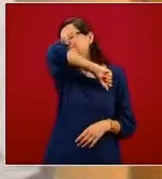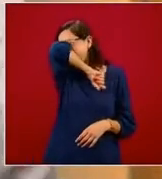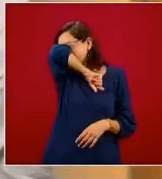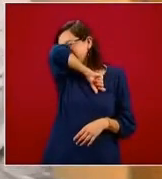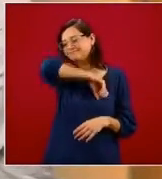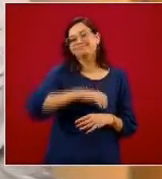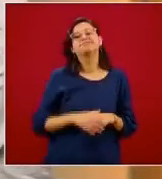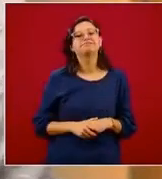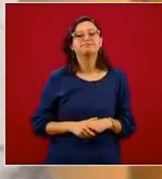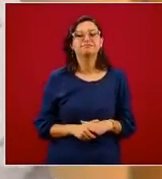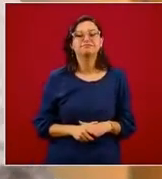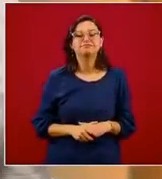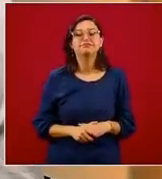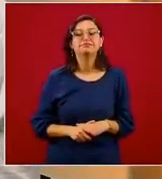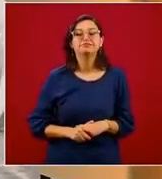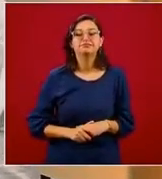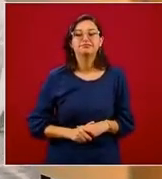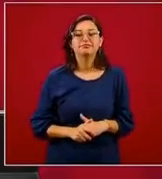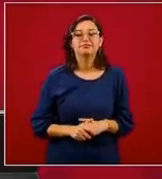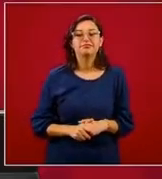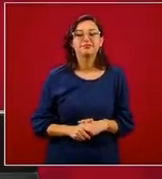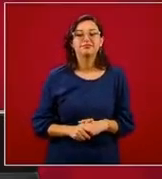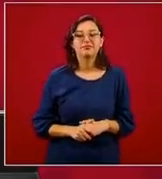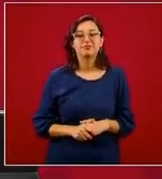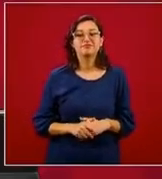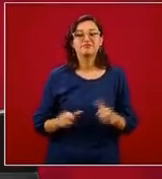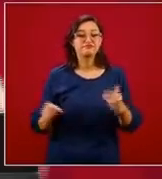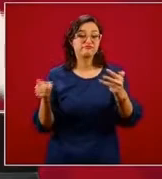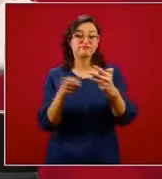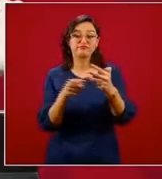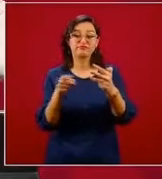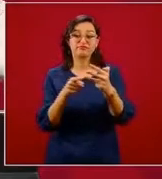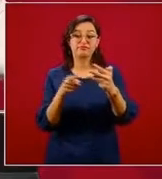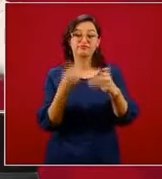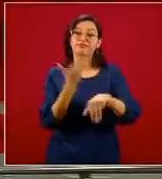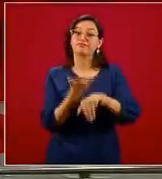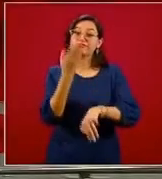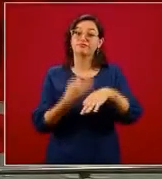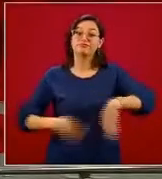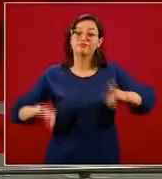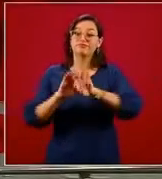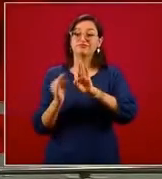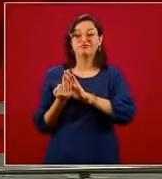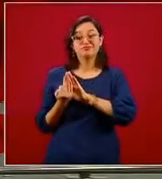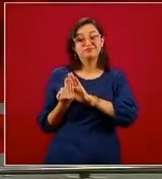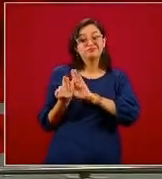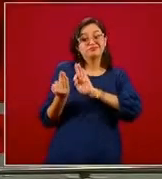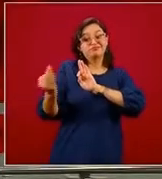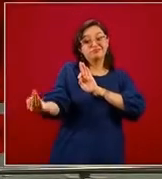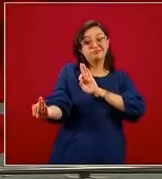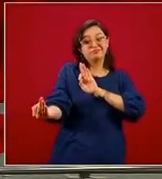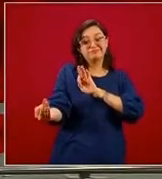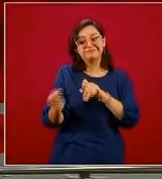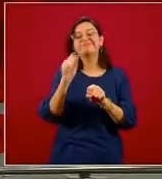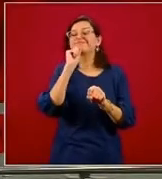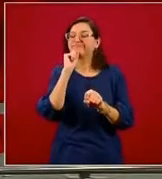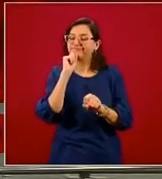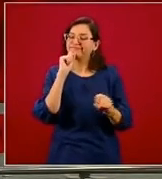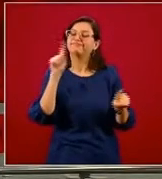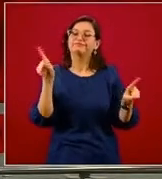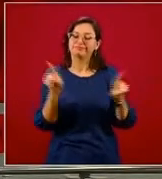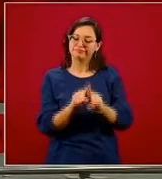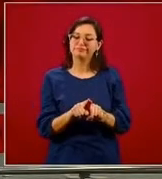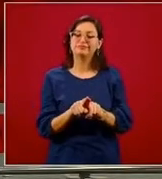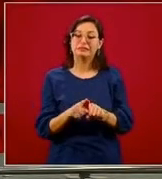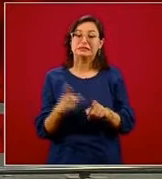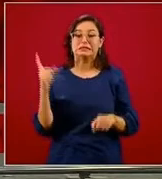con into your el elbow. codo. Okay, cover your Una mouth with tercera your que es muy elbow. importante es la sana And the distancia. third thing Eso that is hemos dicho important que is también safe puede